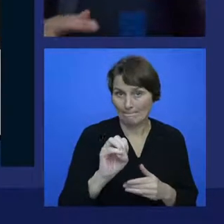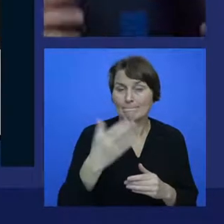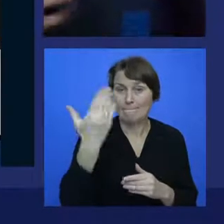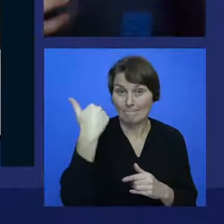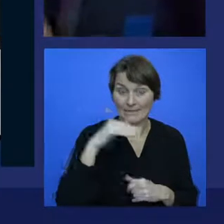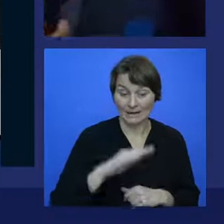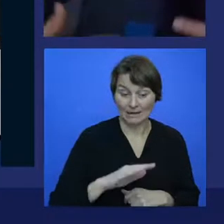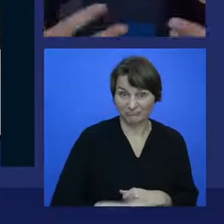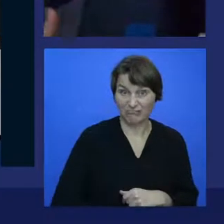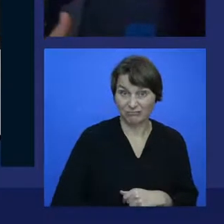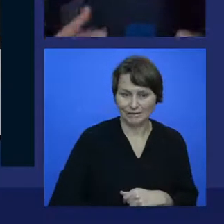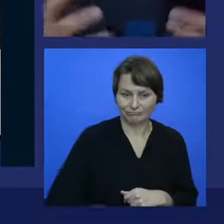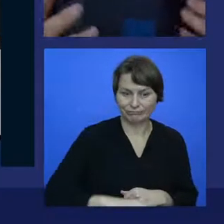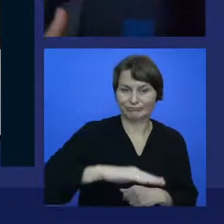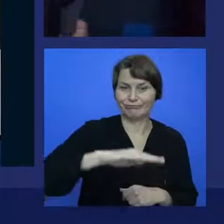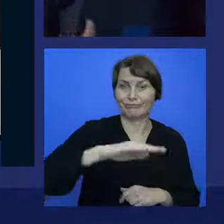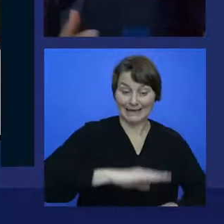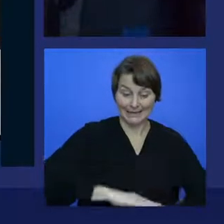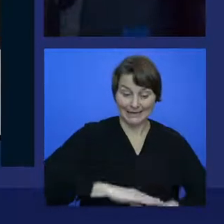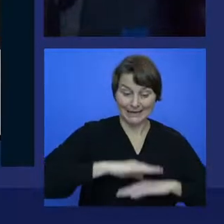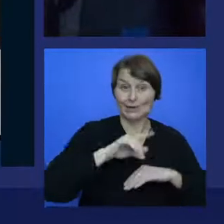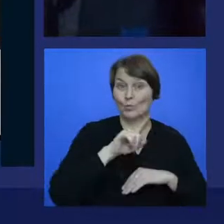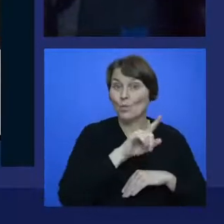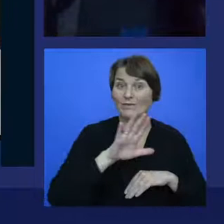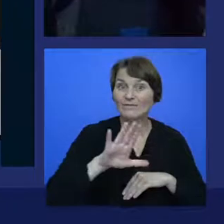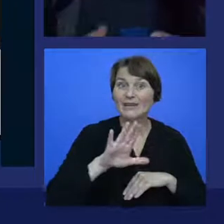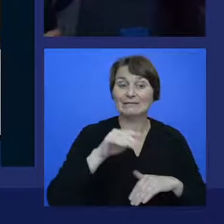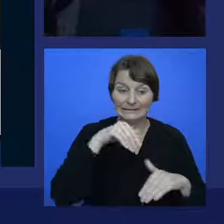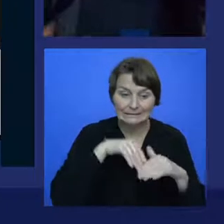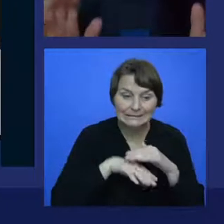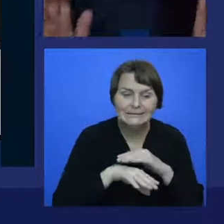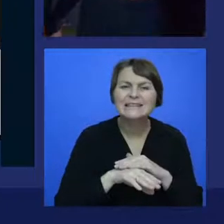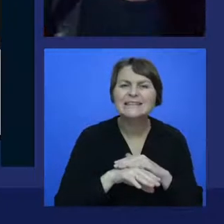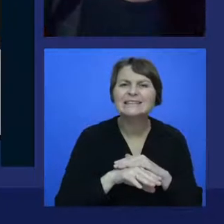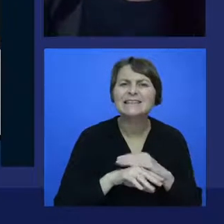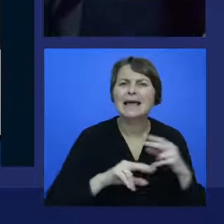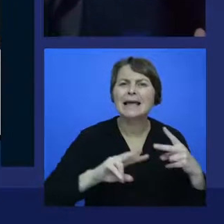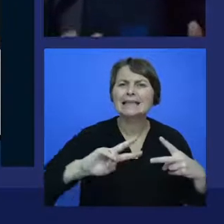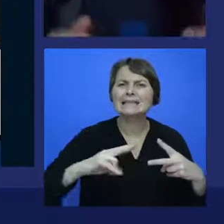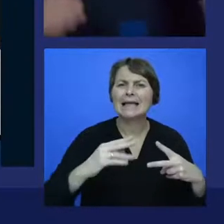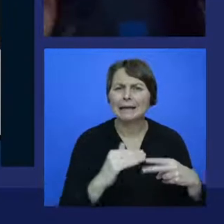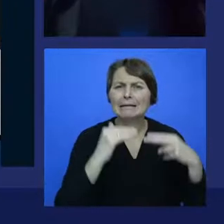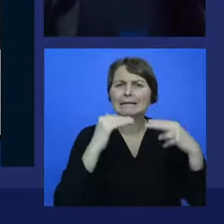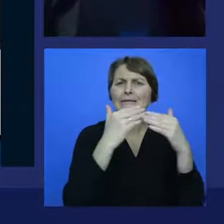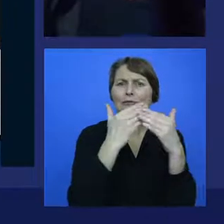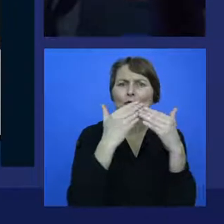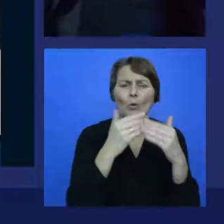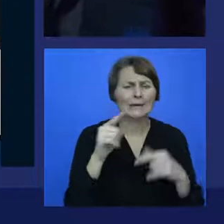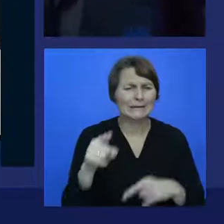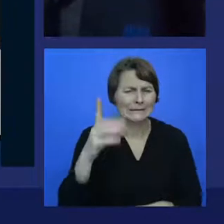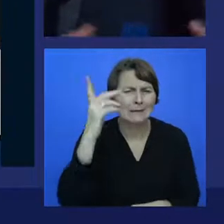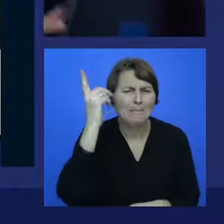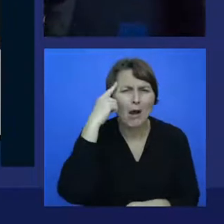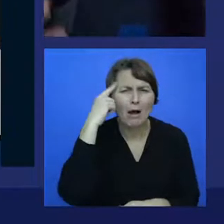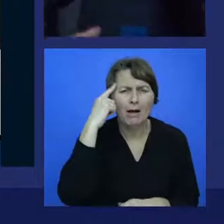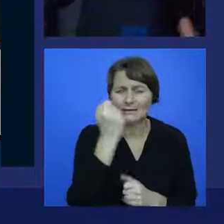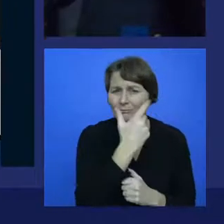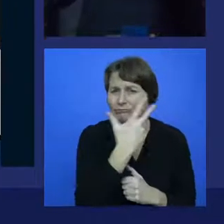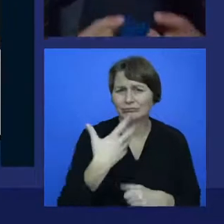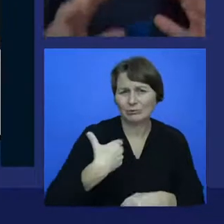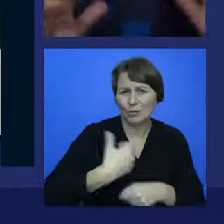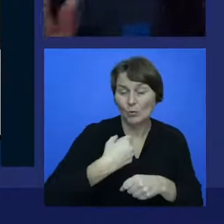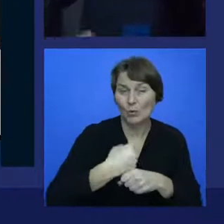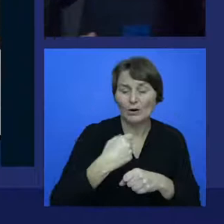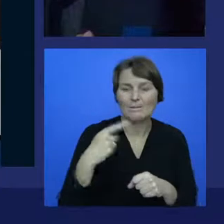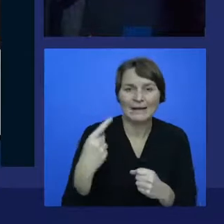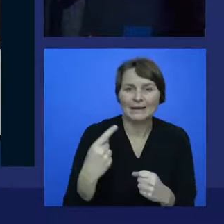old, as he starts to get into kind of high school education curriculum. And he's brilliant. He's very smart. He can do a lot of work, but he's limited